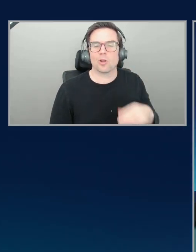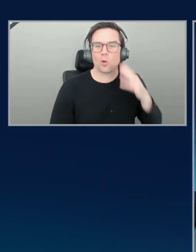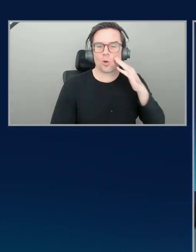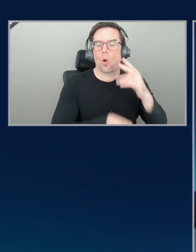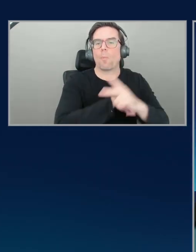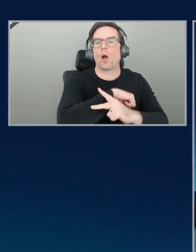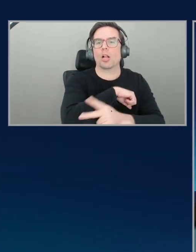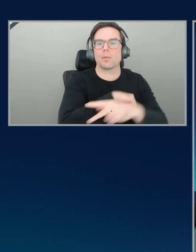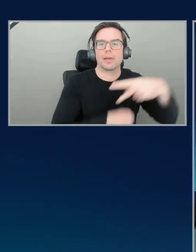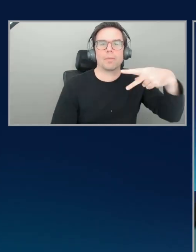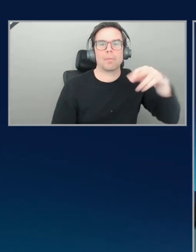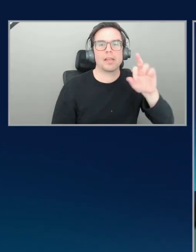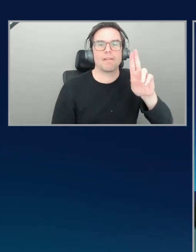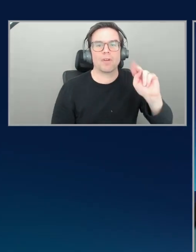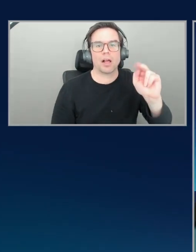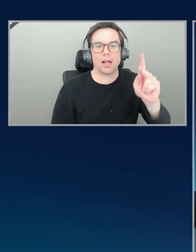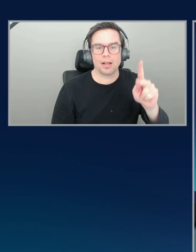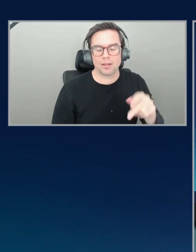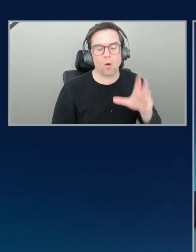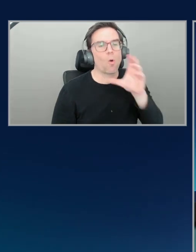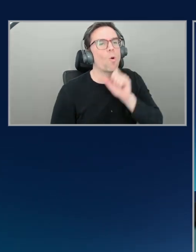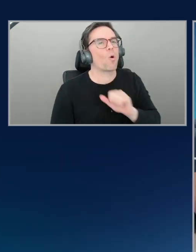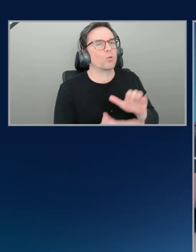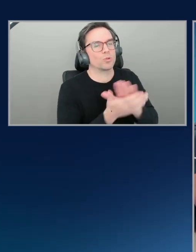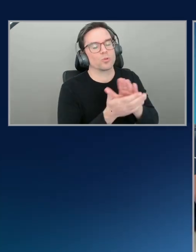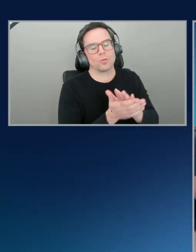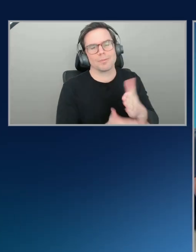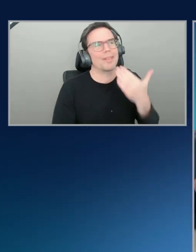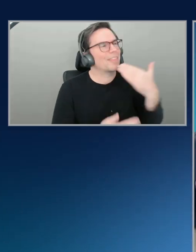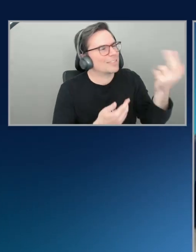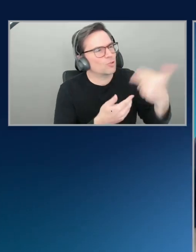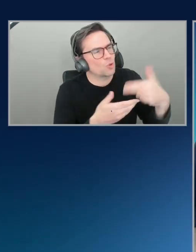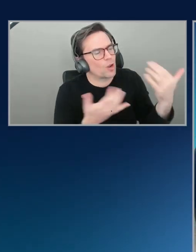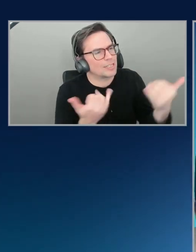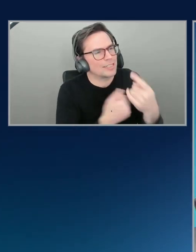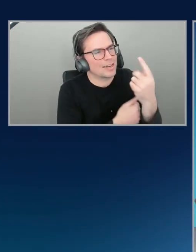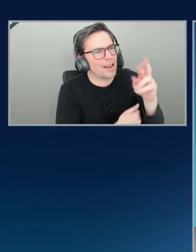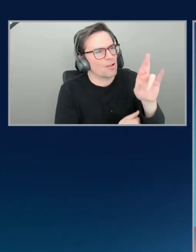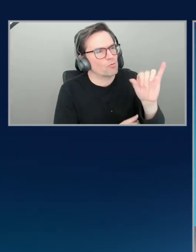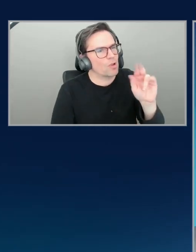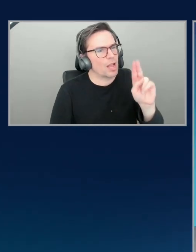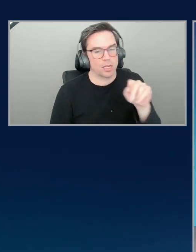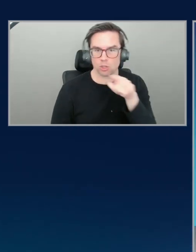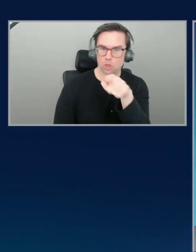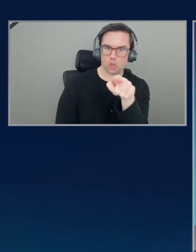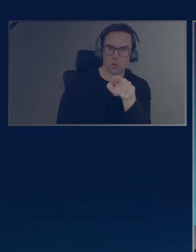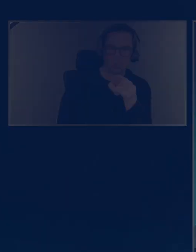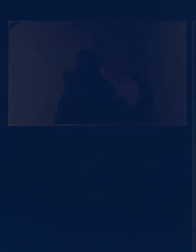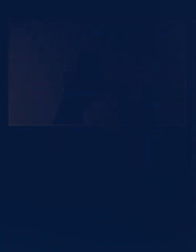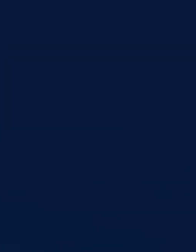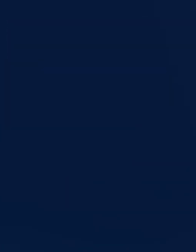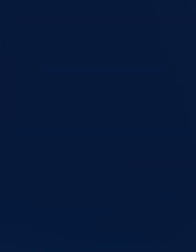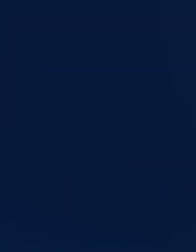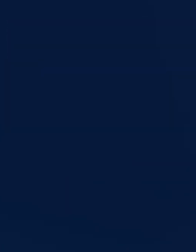right. All right. Well, thanks for joining us, Ryan. Thanks you. for everything. You stay here because we'll be back.